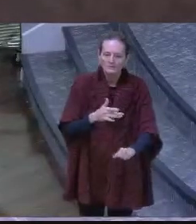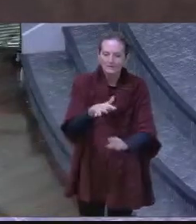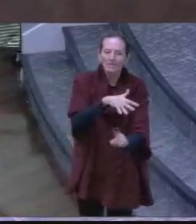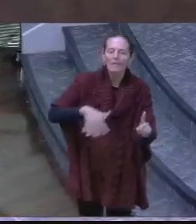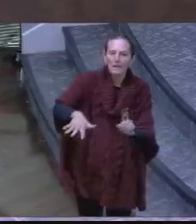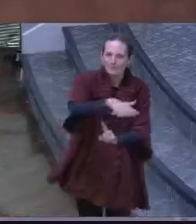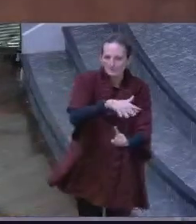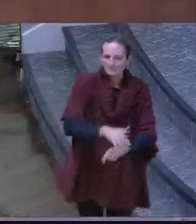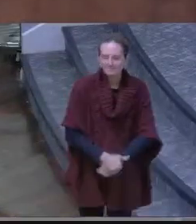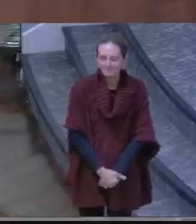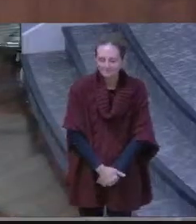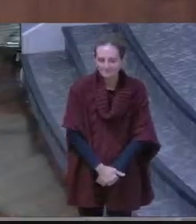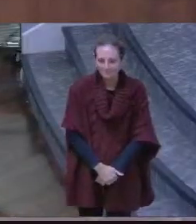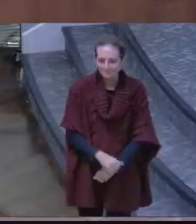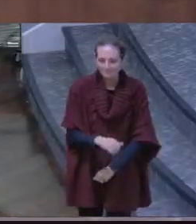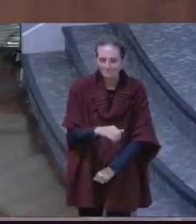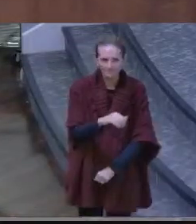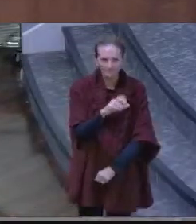Ms. Davis?